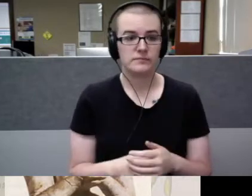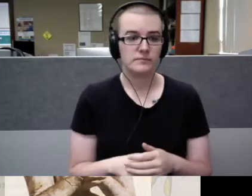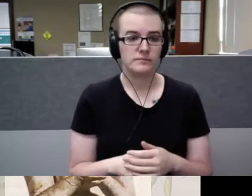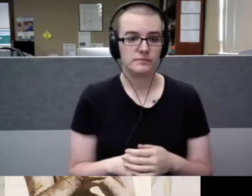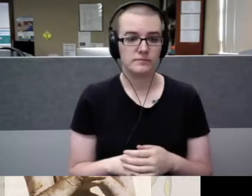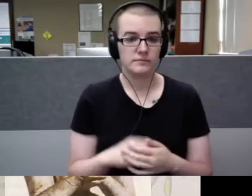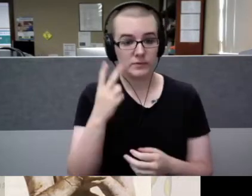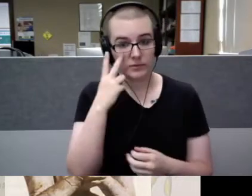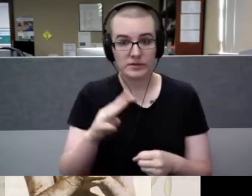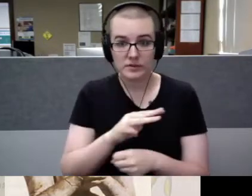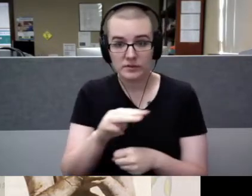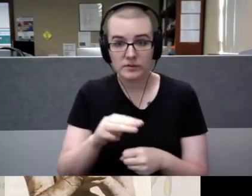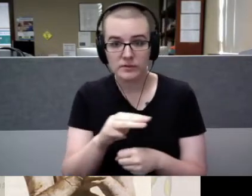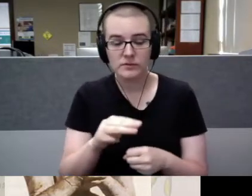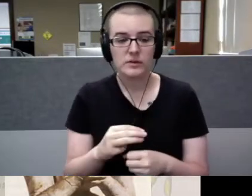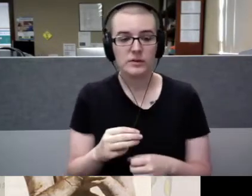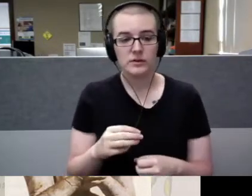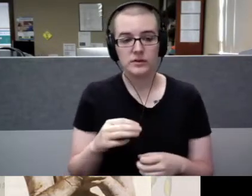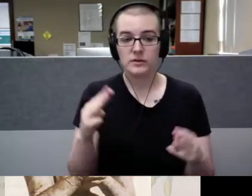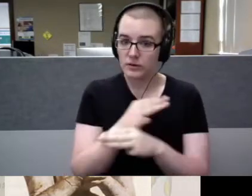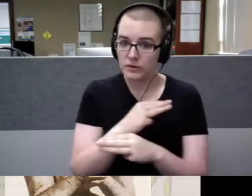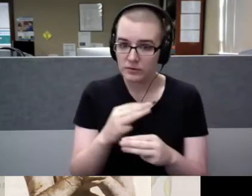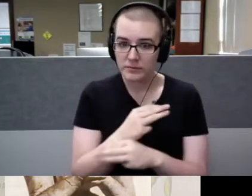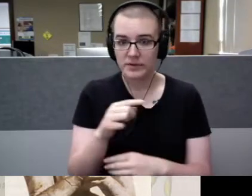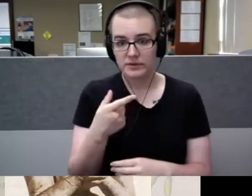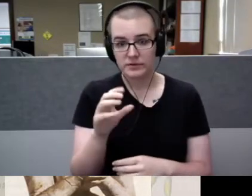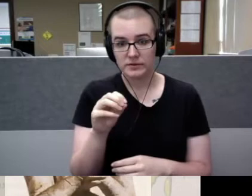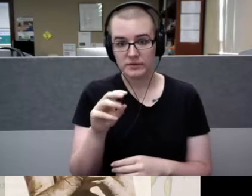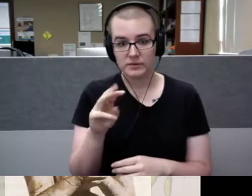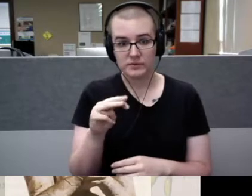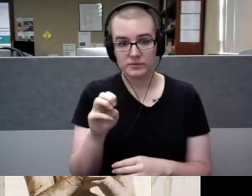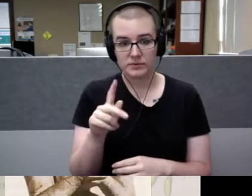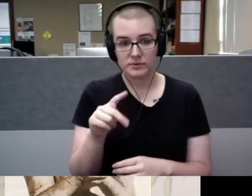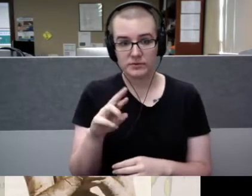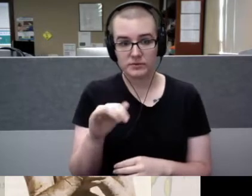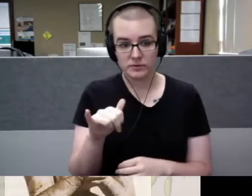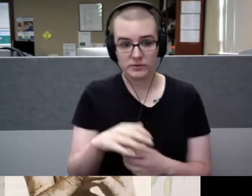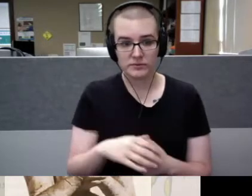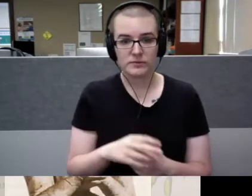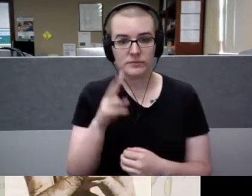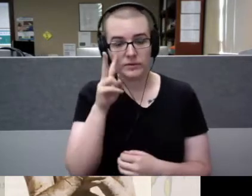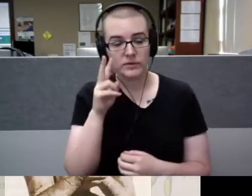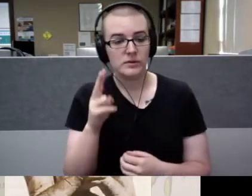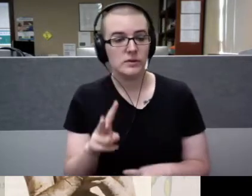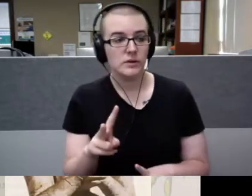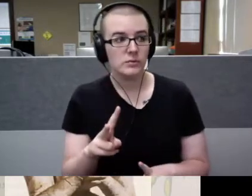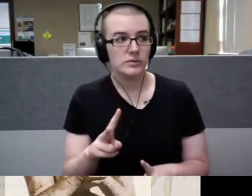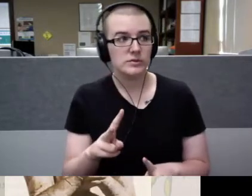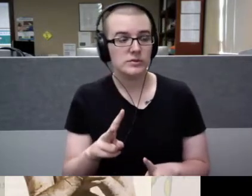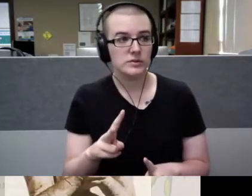of arithmetic, math, and geometry. We're going to see the invention of different architectural styles like